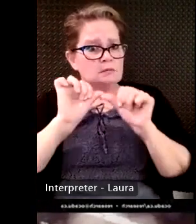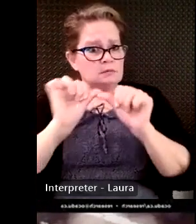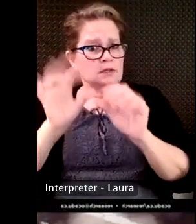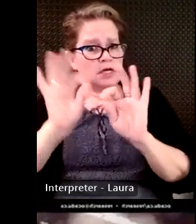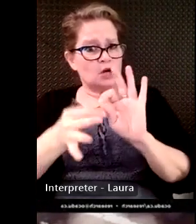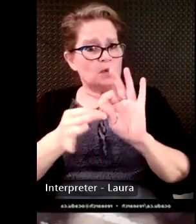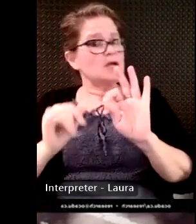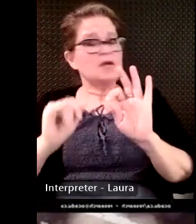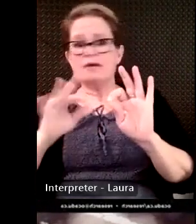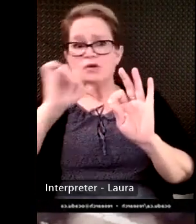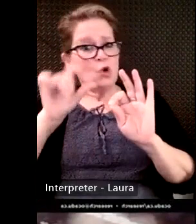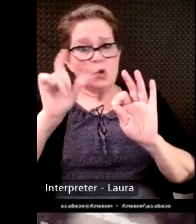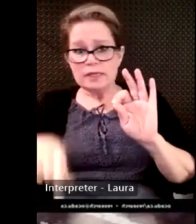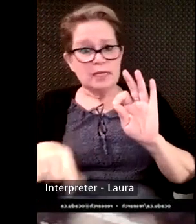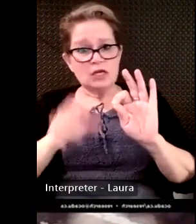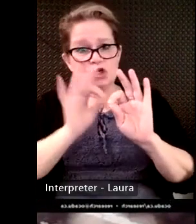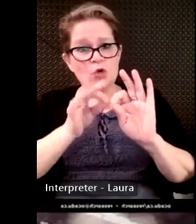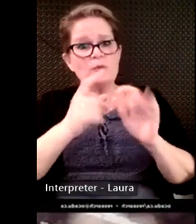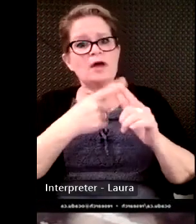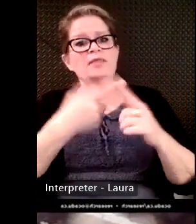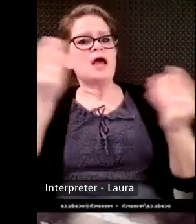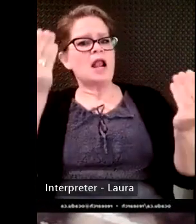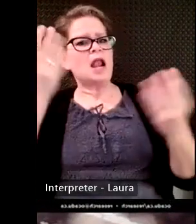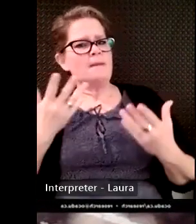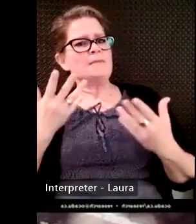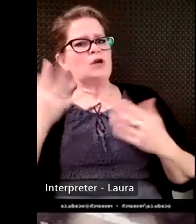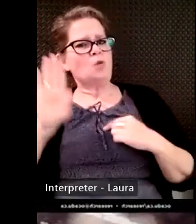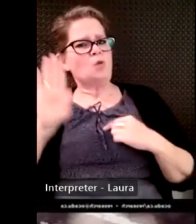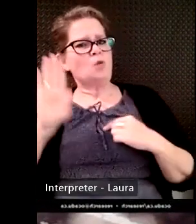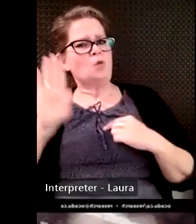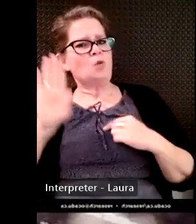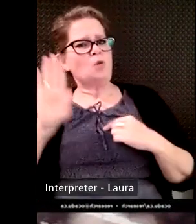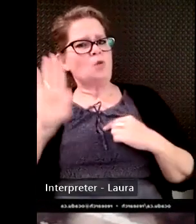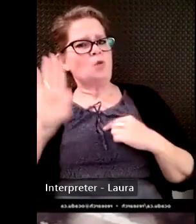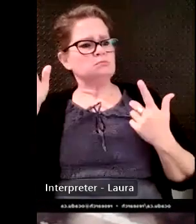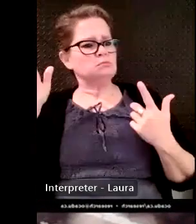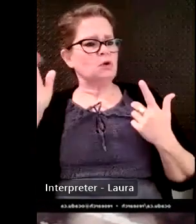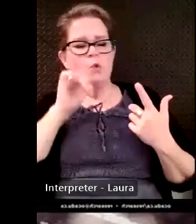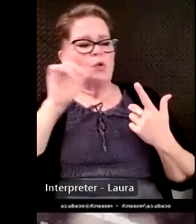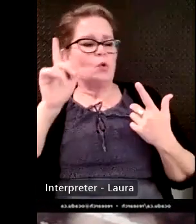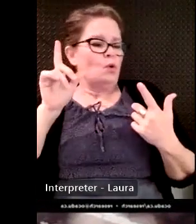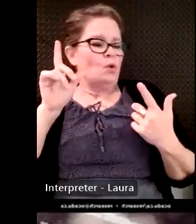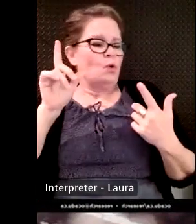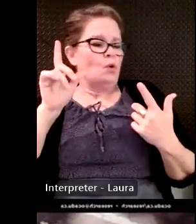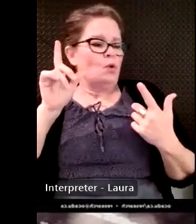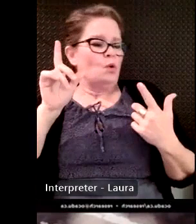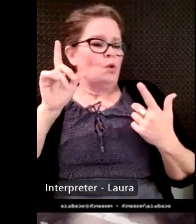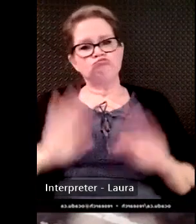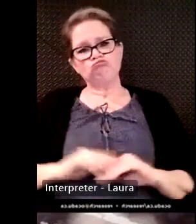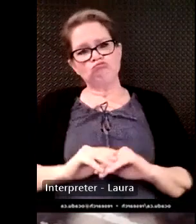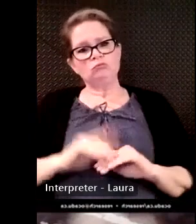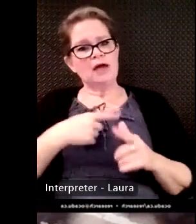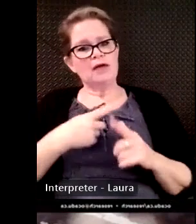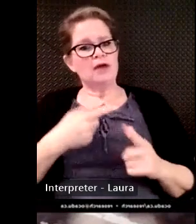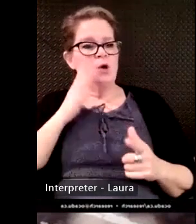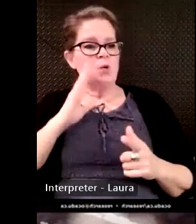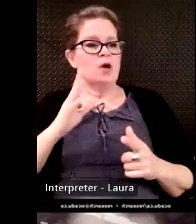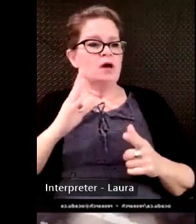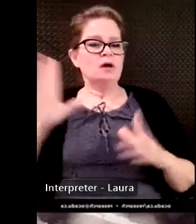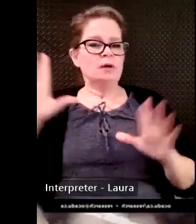ASL interpreters so they can go off. But we did want to have that here so people know that it's available. And if we're going to be using it, it's going to be there for you.